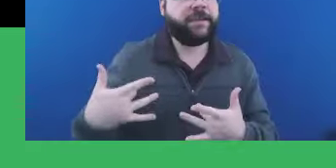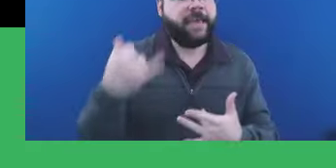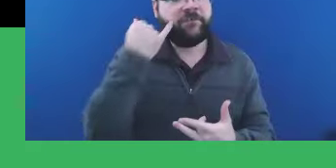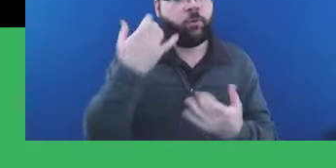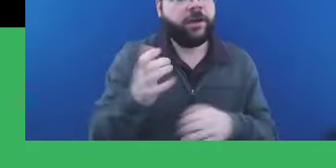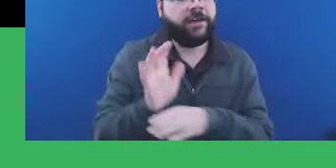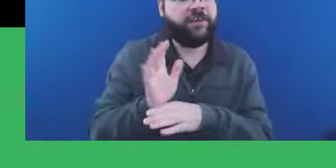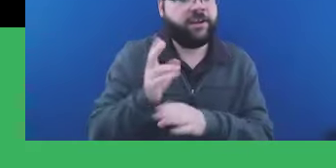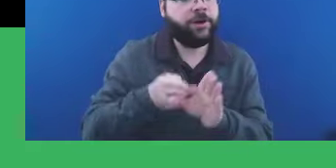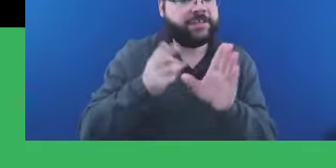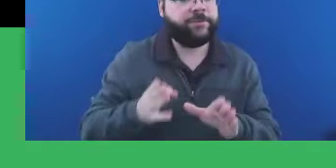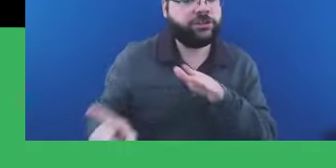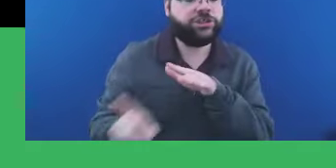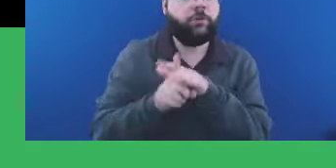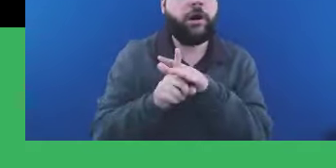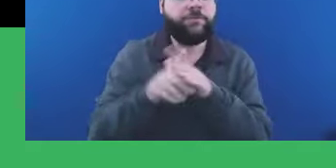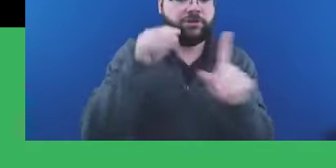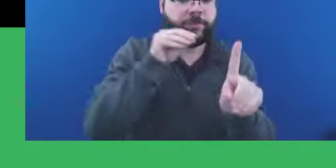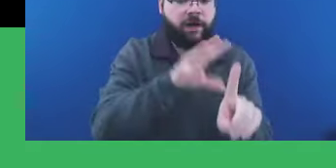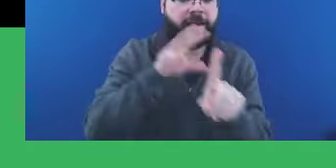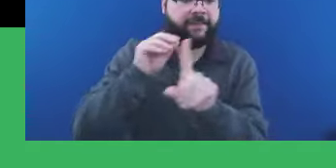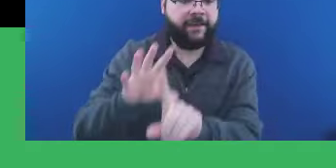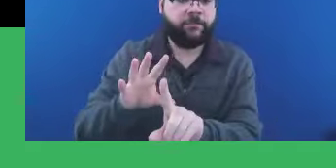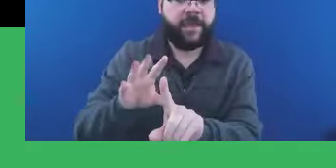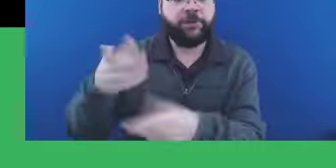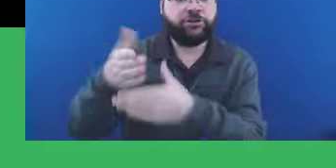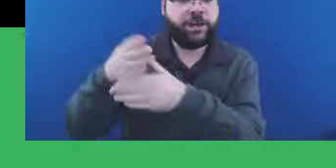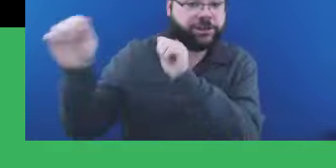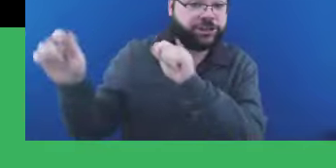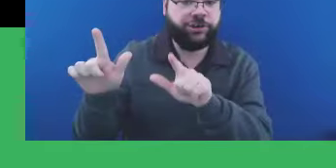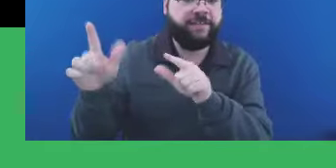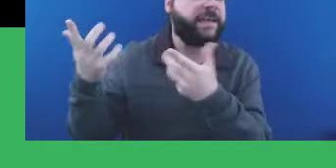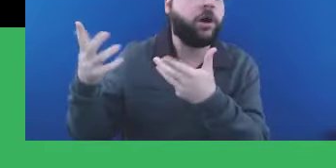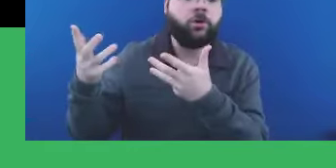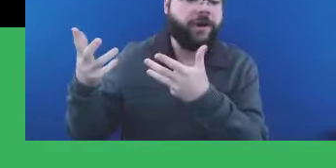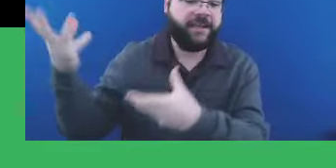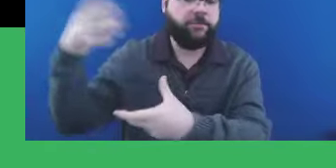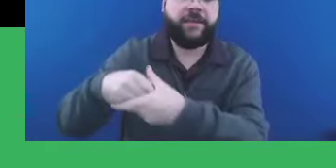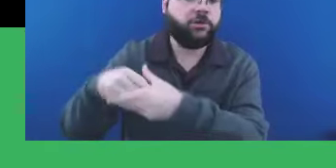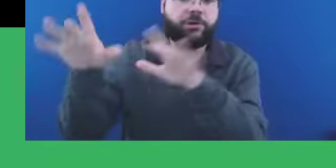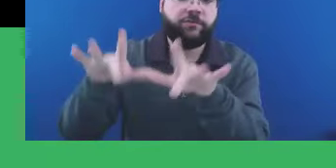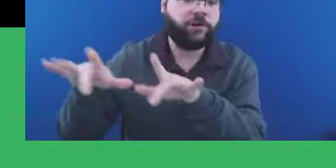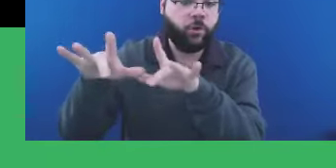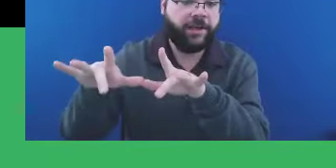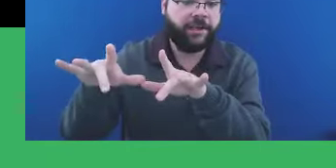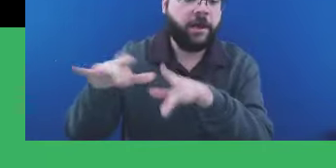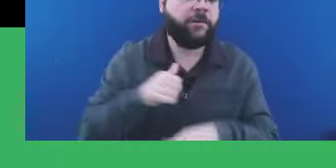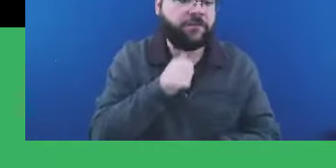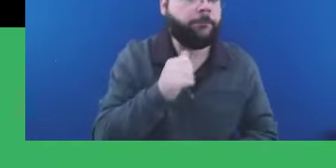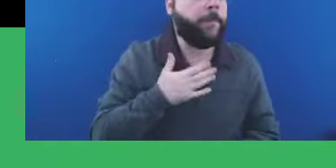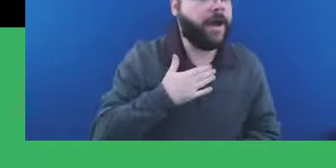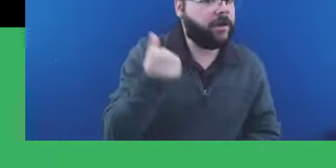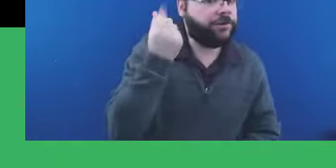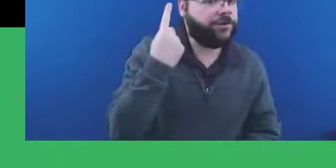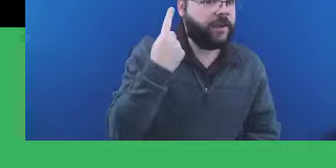Because typically if you want a video participant to show up, you spotlight them. And when you share your screen, that's already going to be included in the recording.